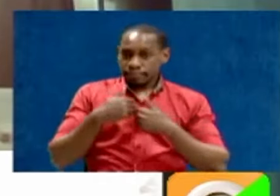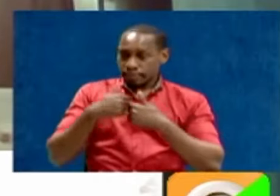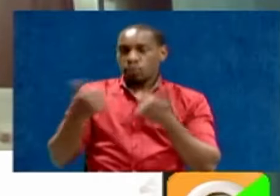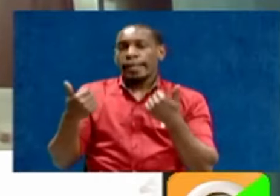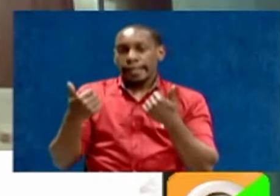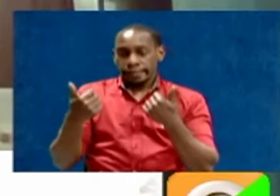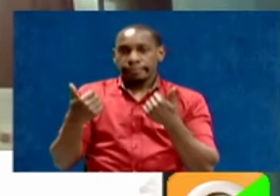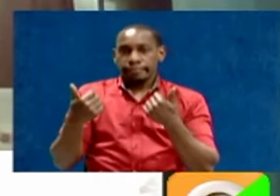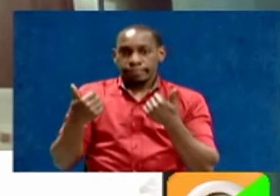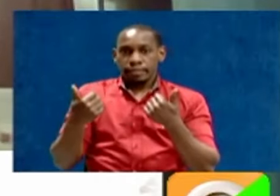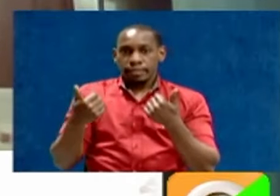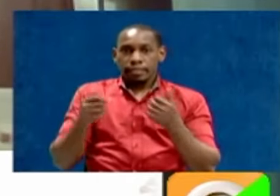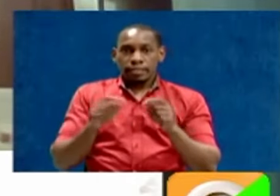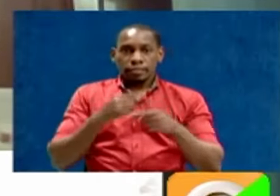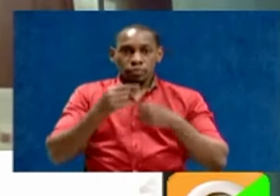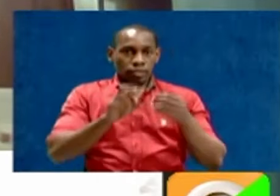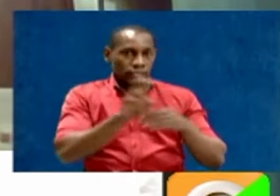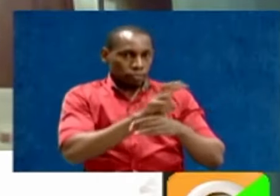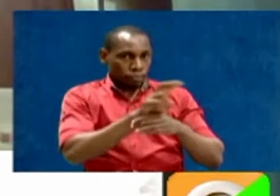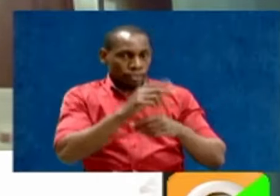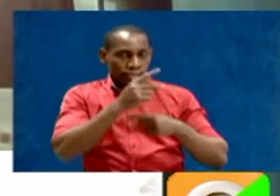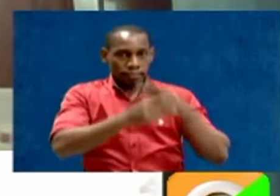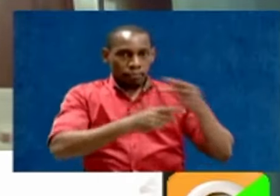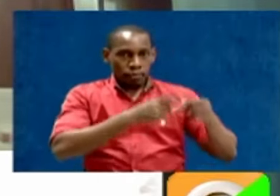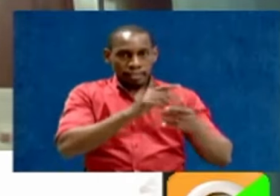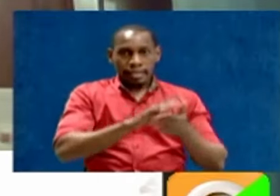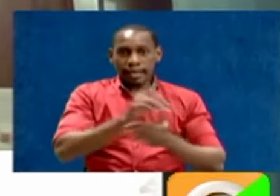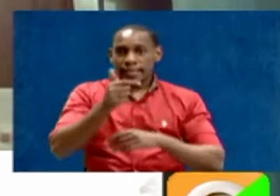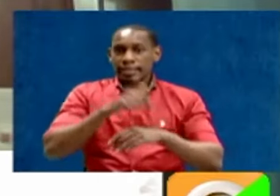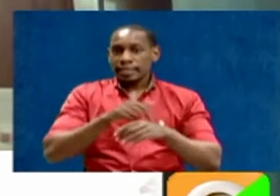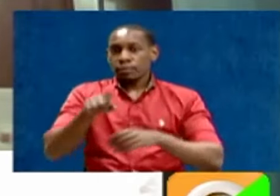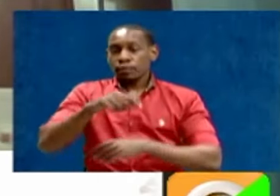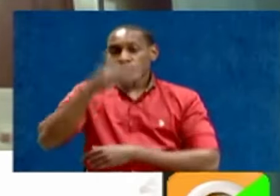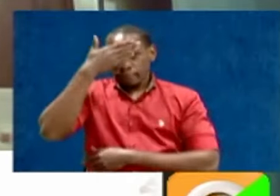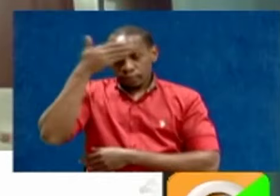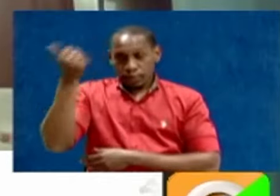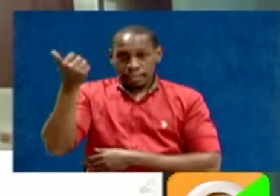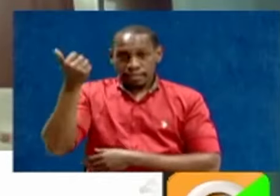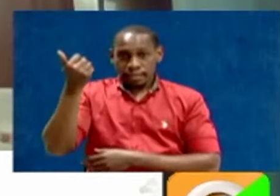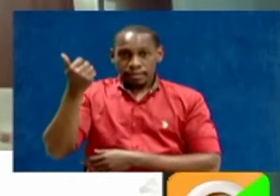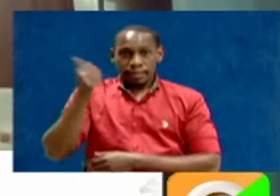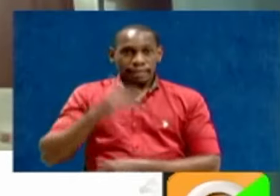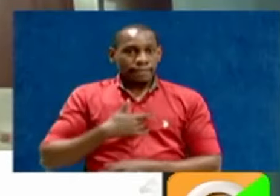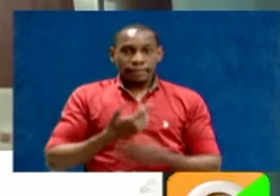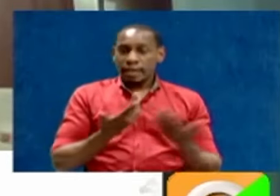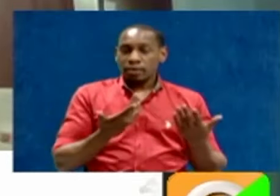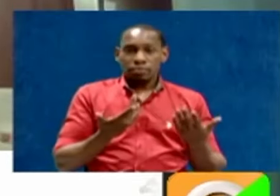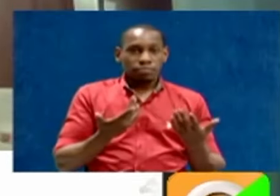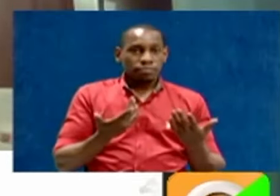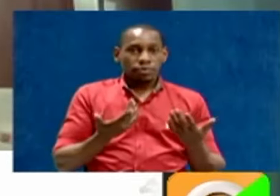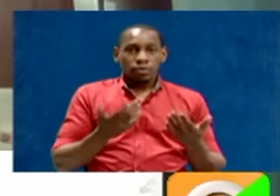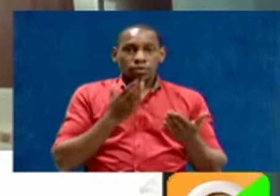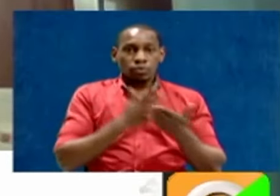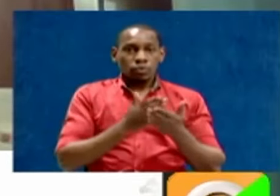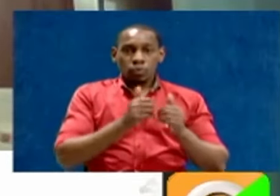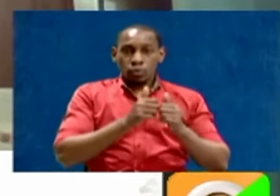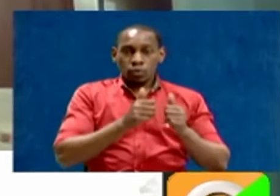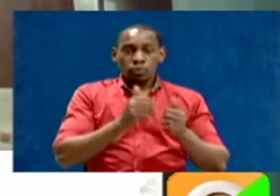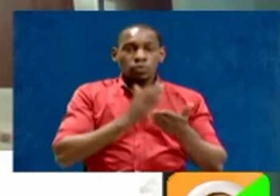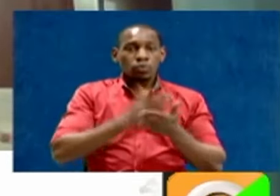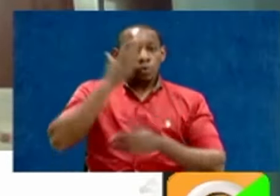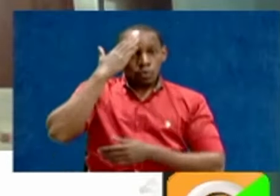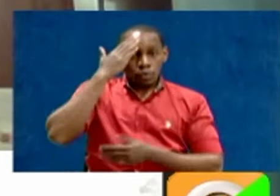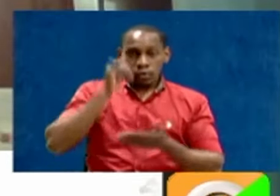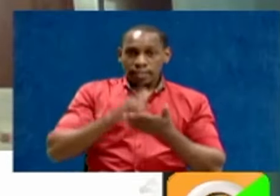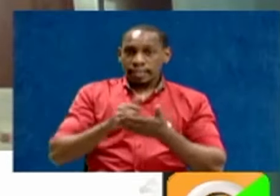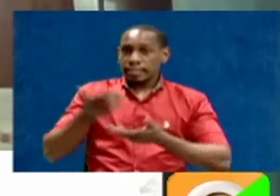far. I keep on checking on their progress because sometimes you forget how they feel. They are very well aware that they're